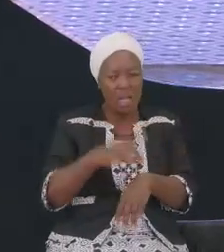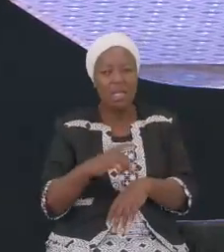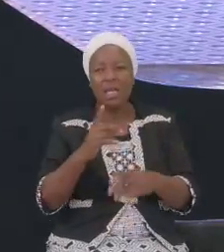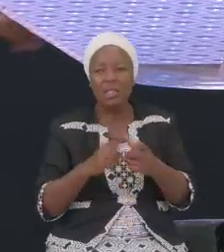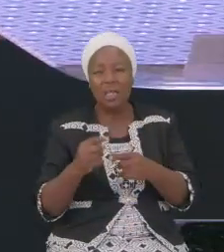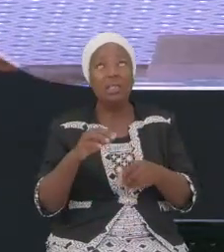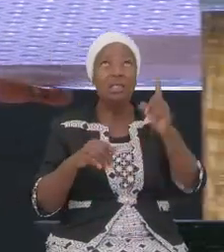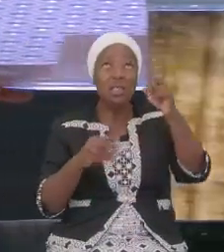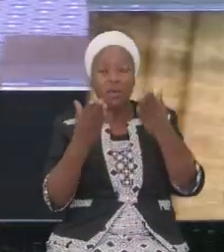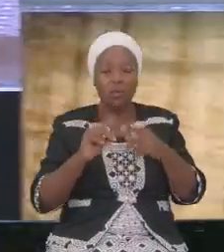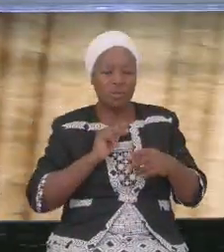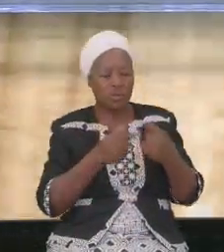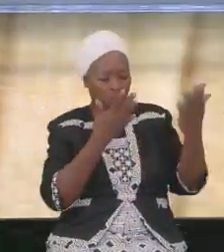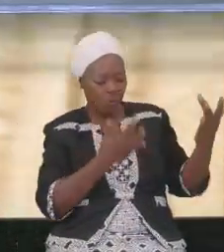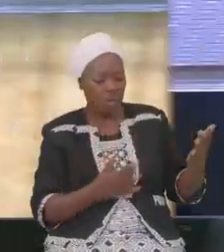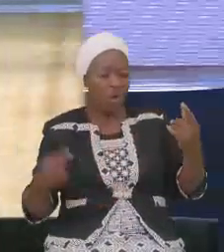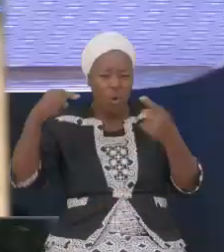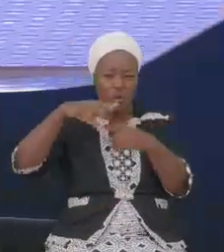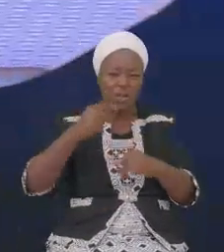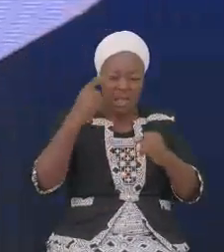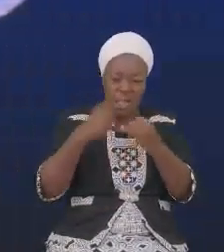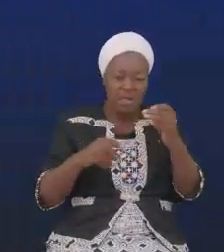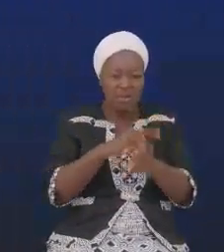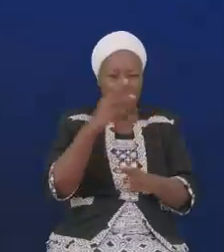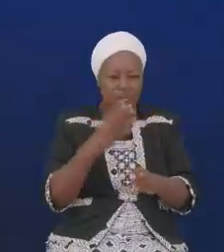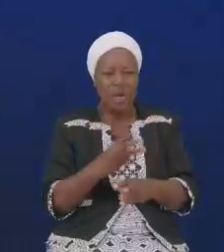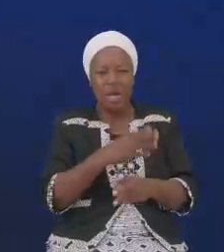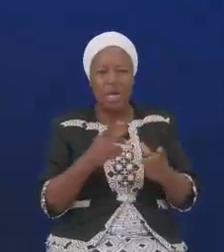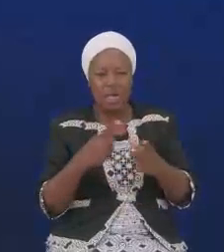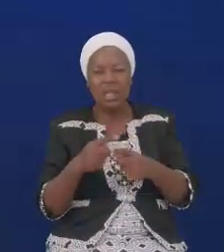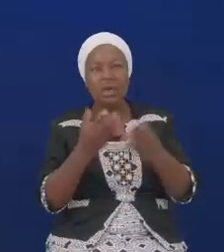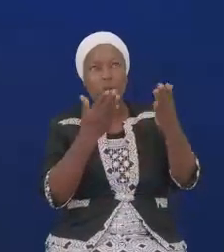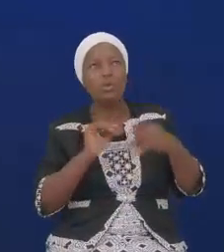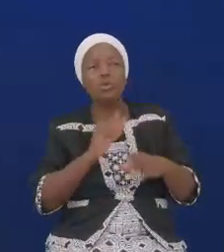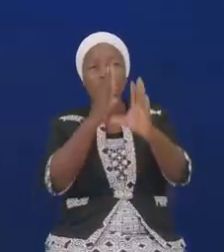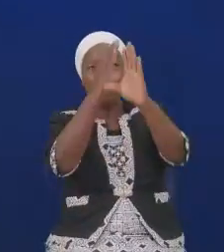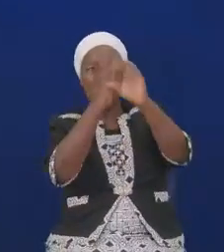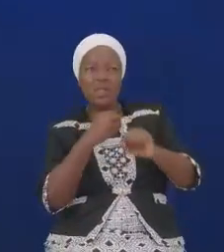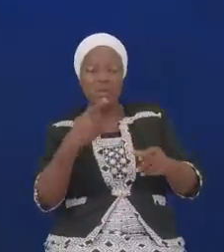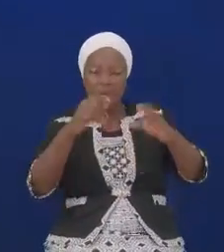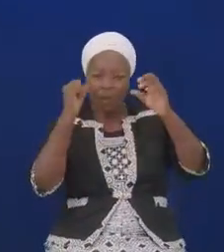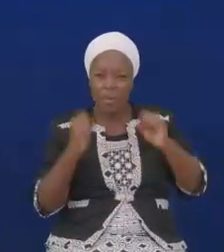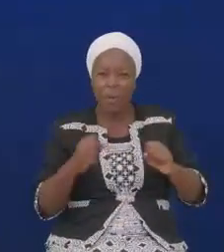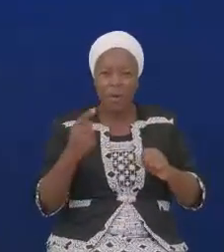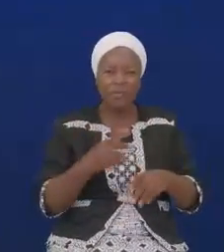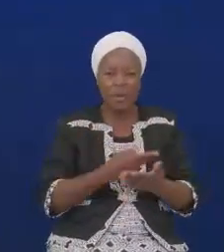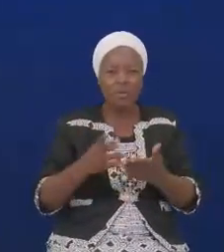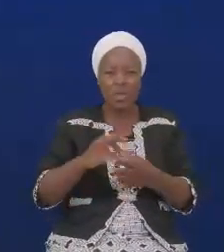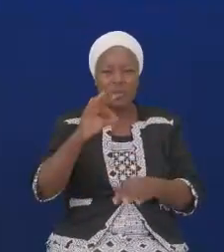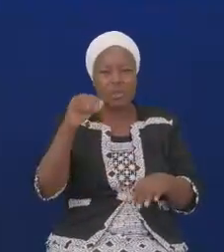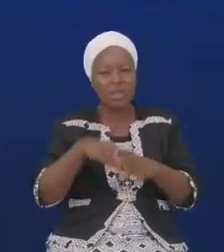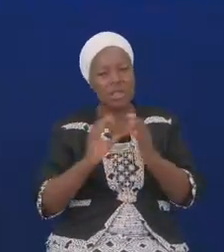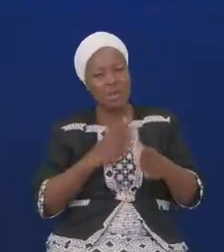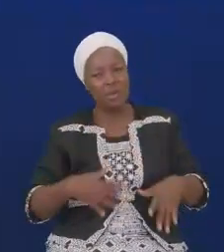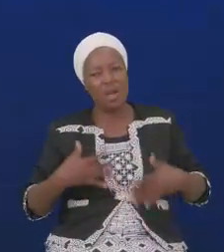us to wait until the uttermost part of the earth. He wants us to receive the power of the Holy Ghost in our